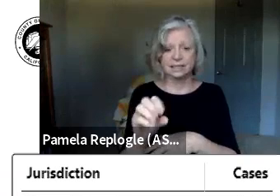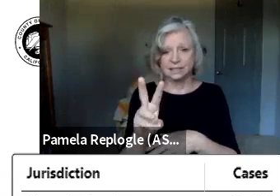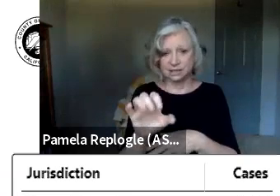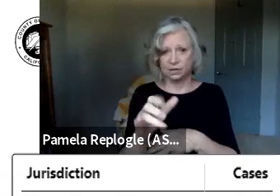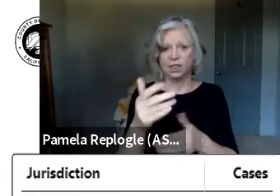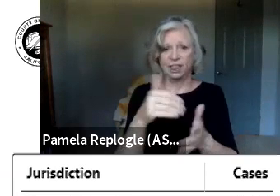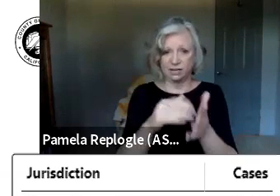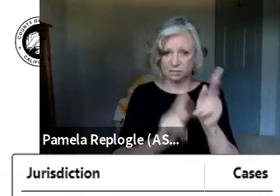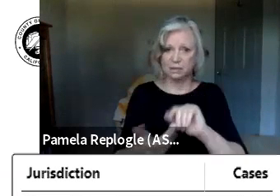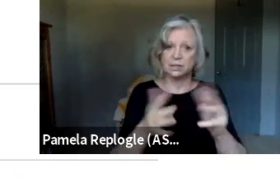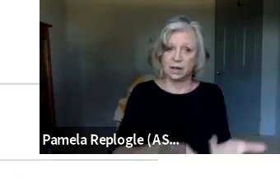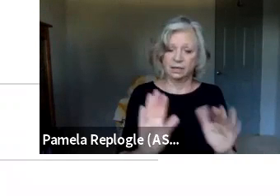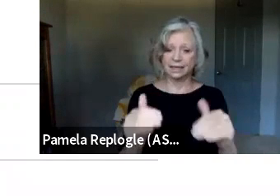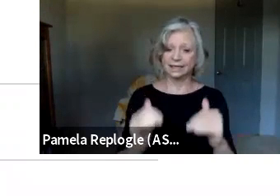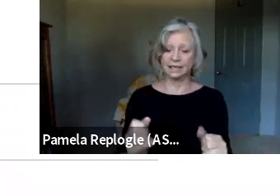please.